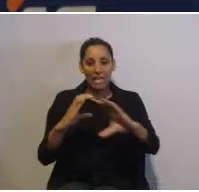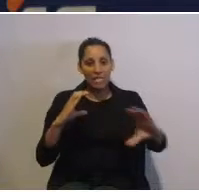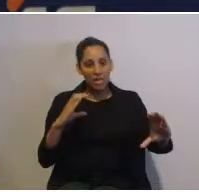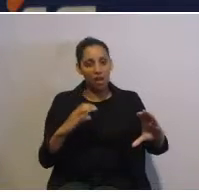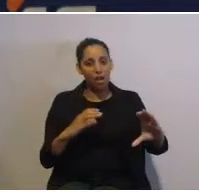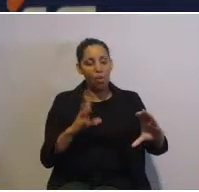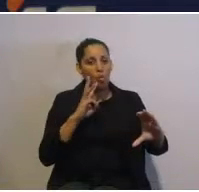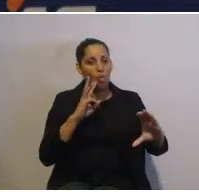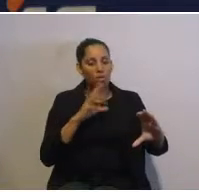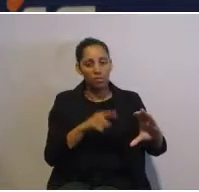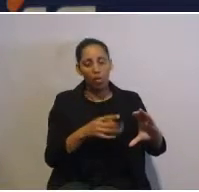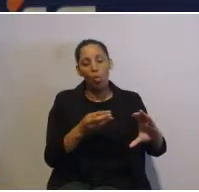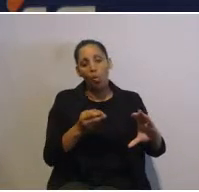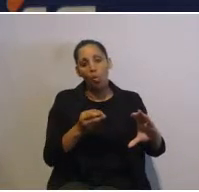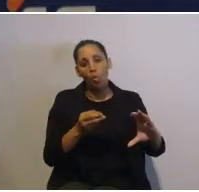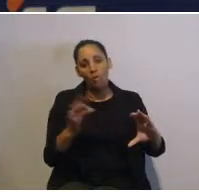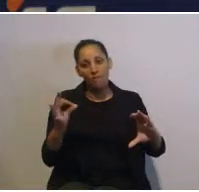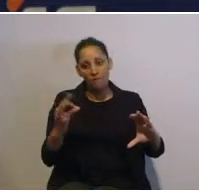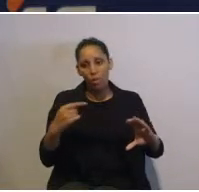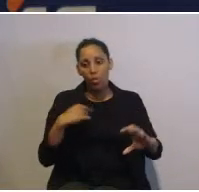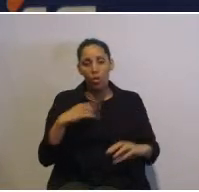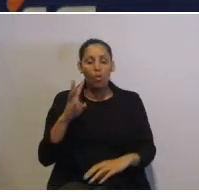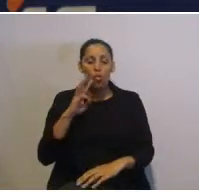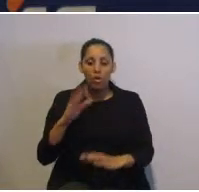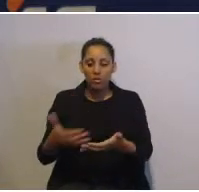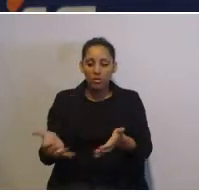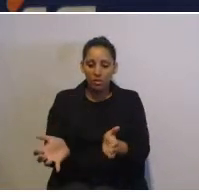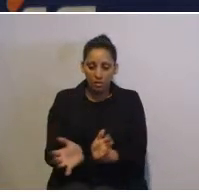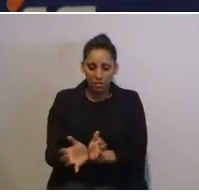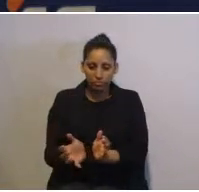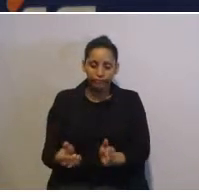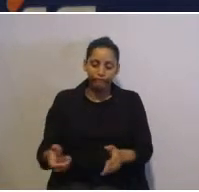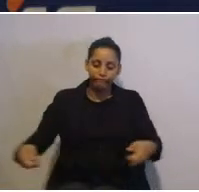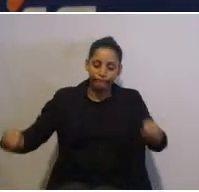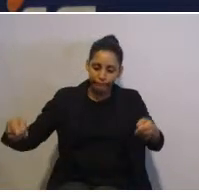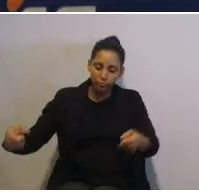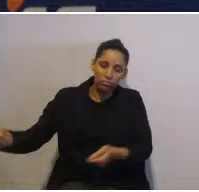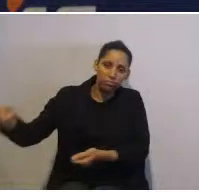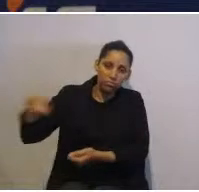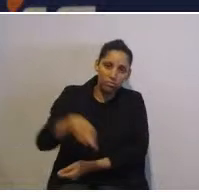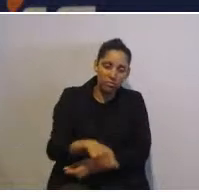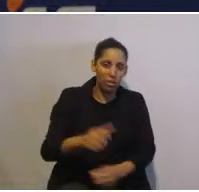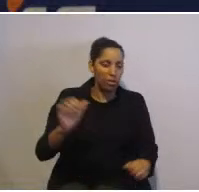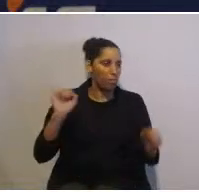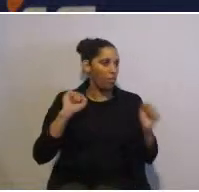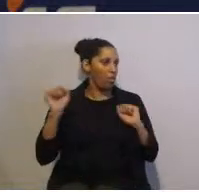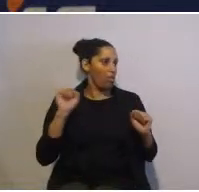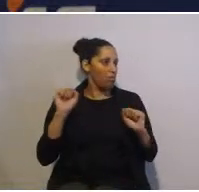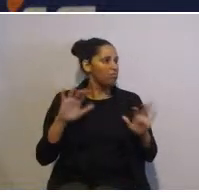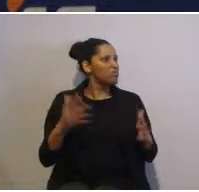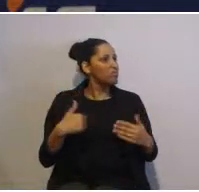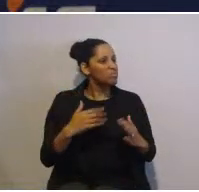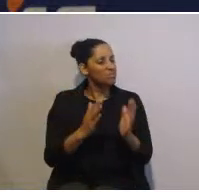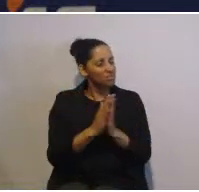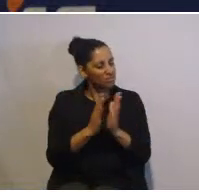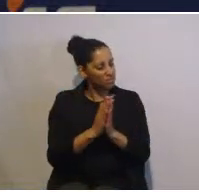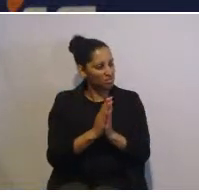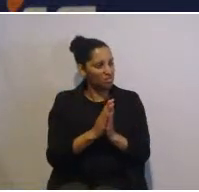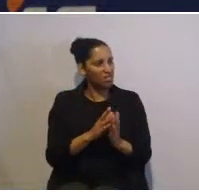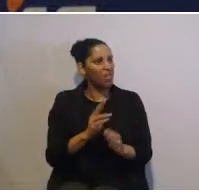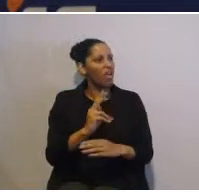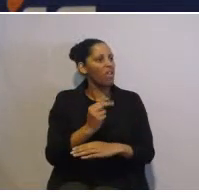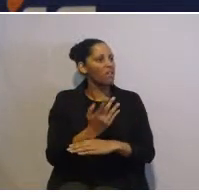water in the pot on the stove so that we can bath. So here I humbly request on NERSA to